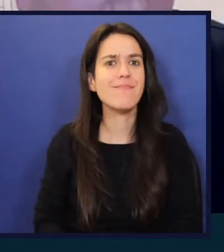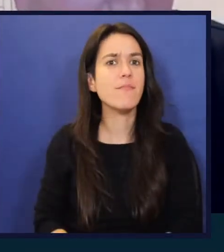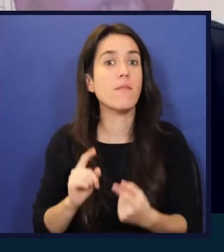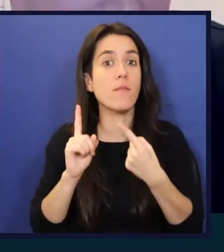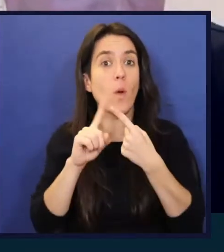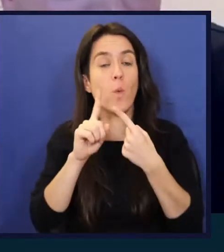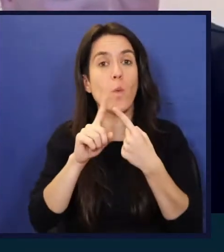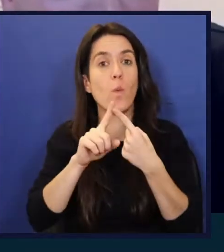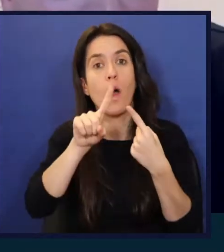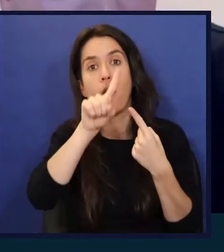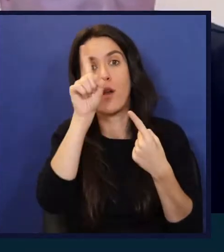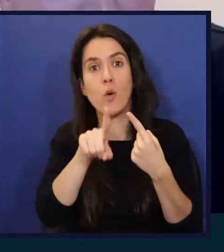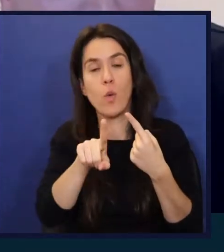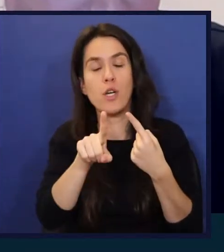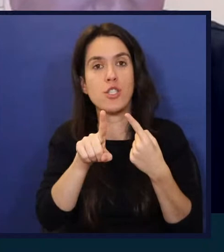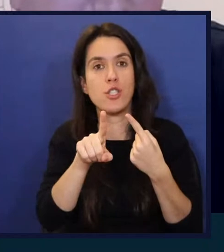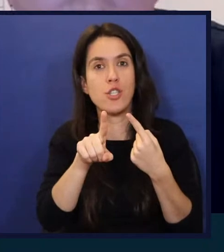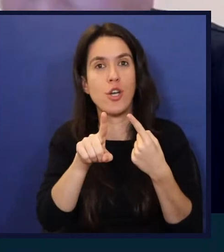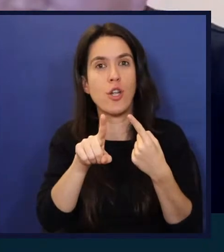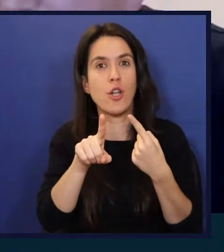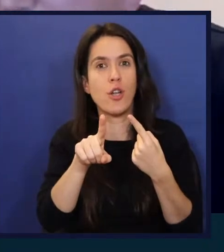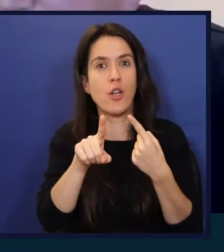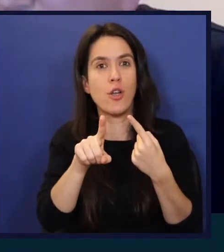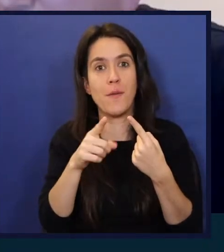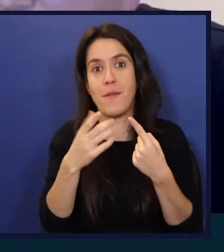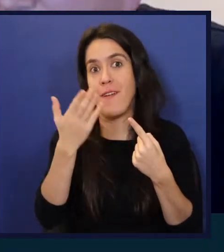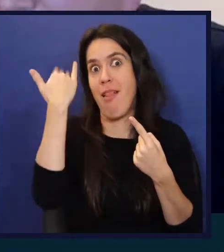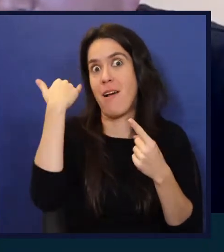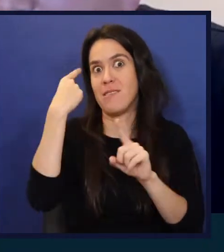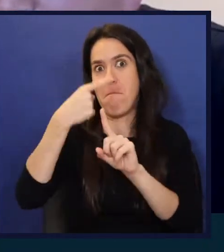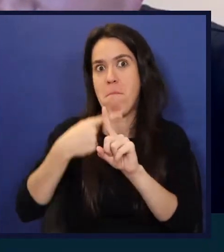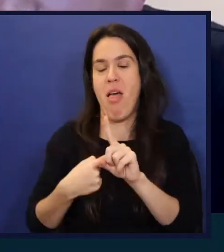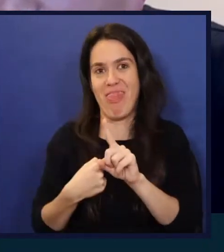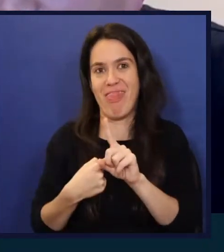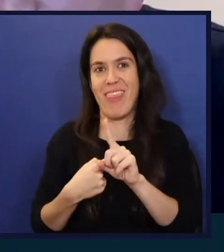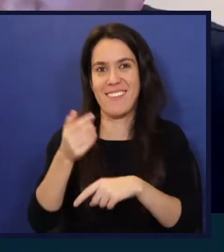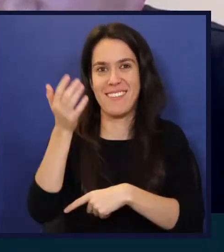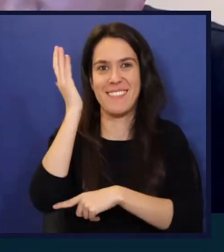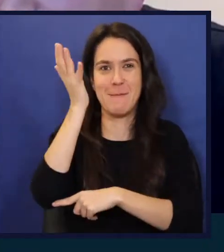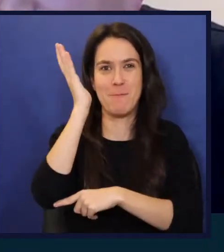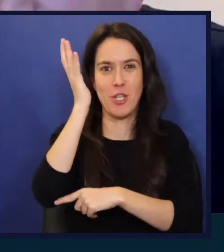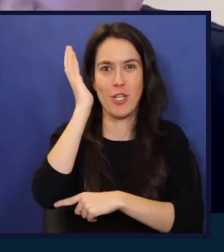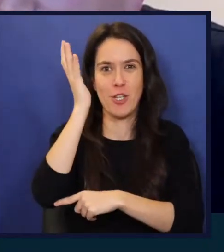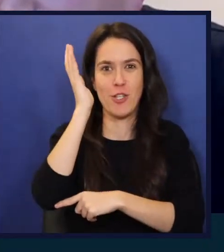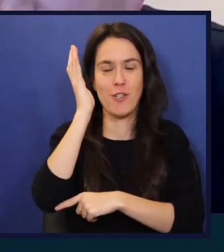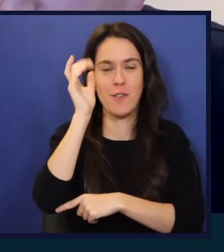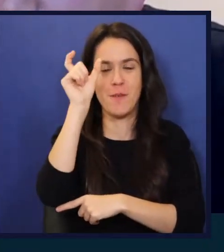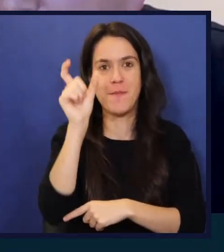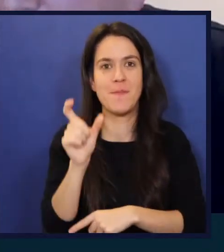the speakers from last month's edition, and it was